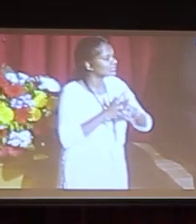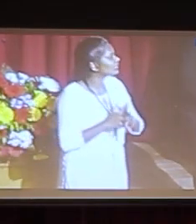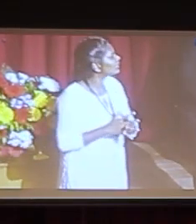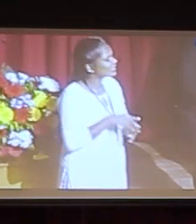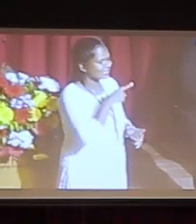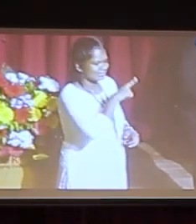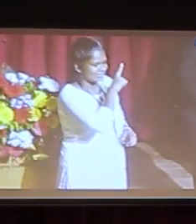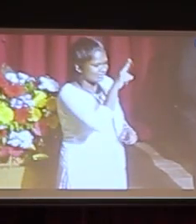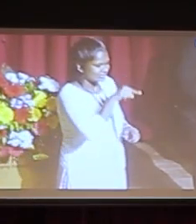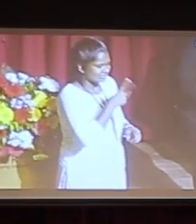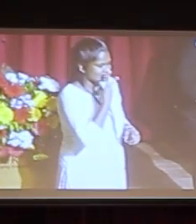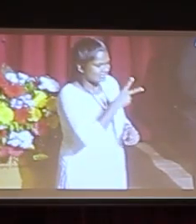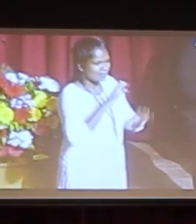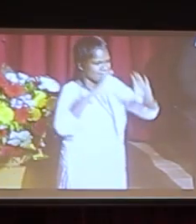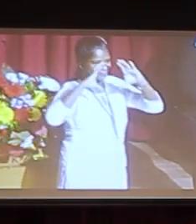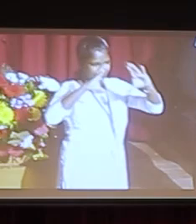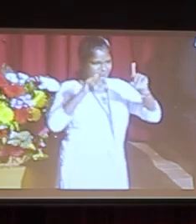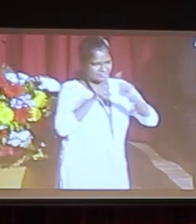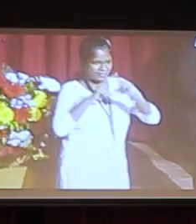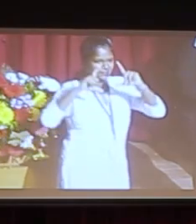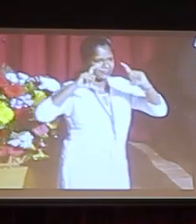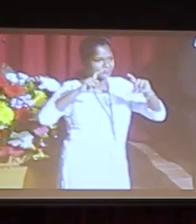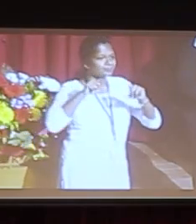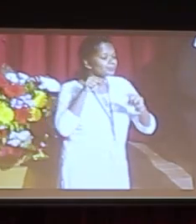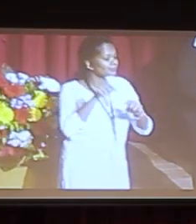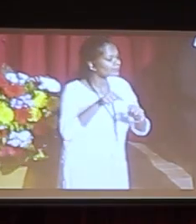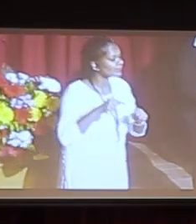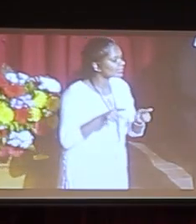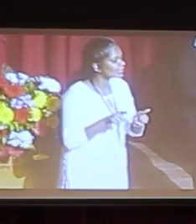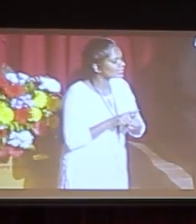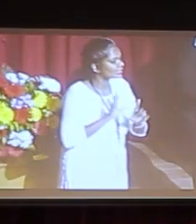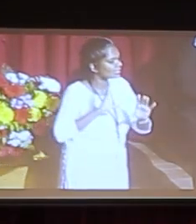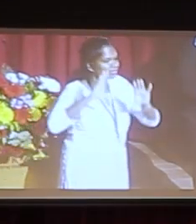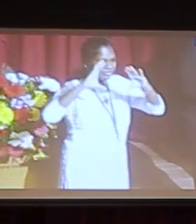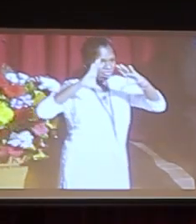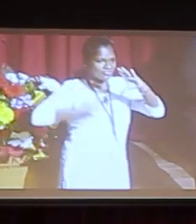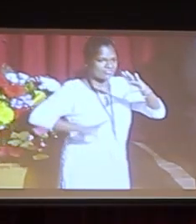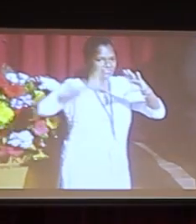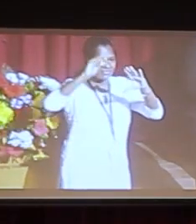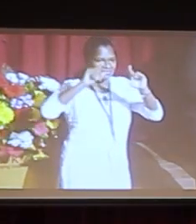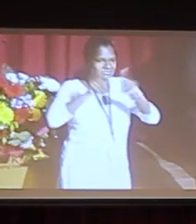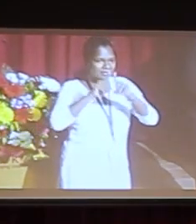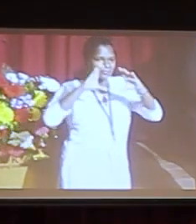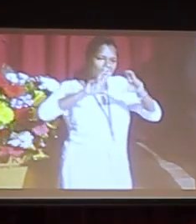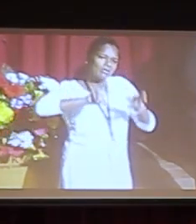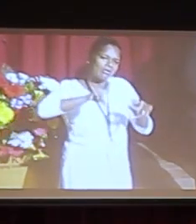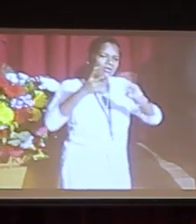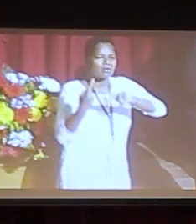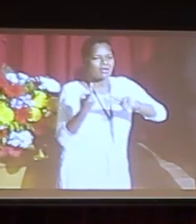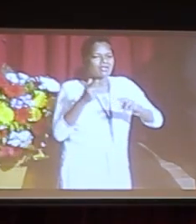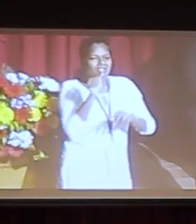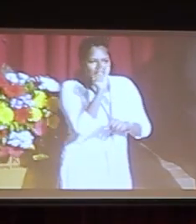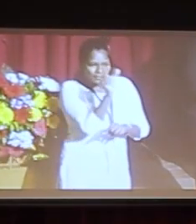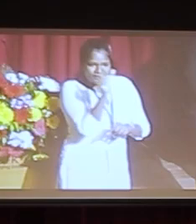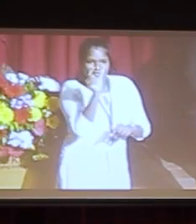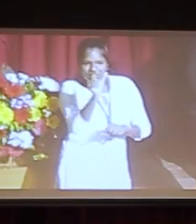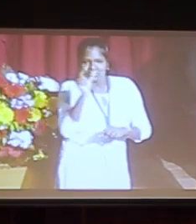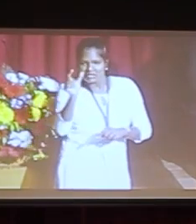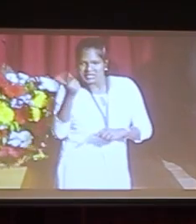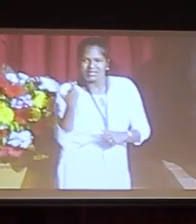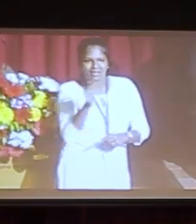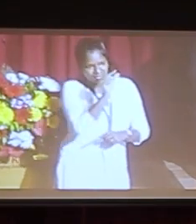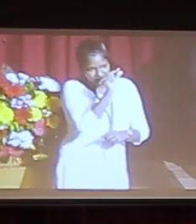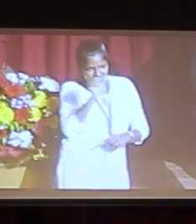So this is something called paragraph reading. The student can read an entire paragraph, or he can read sentences,